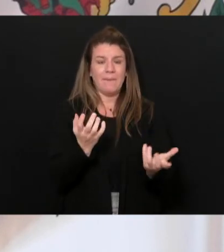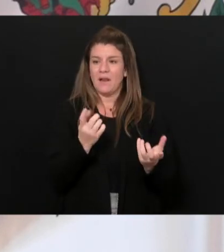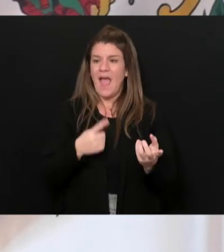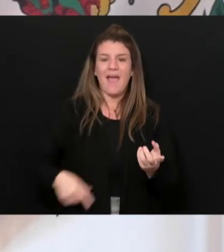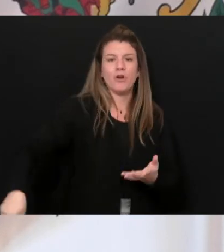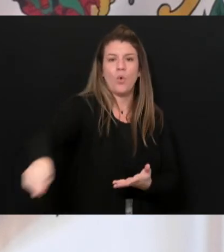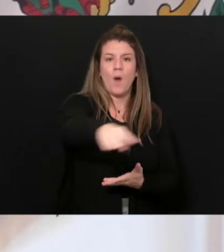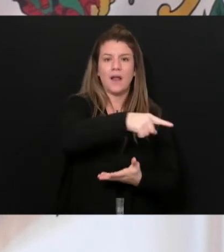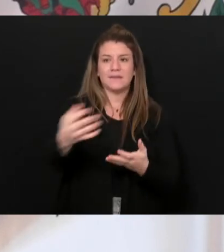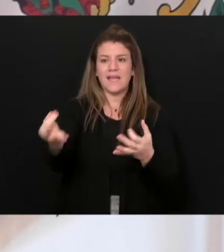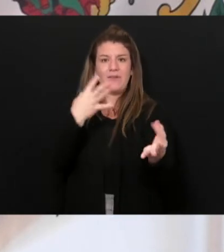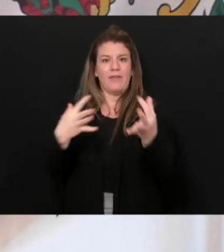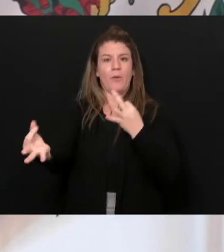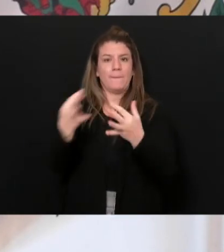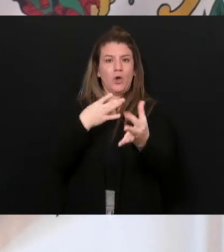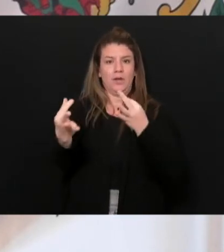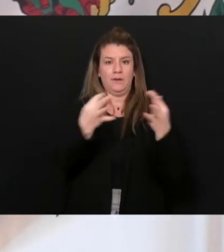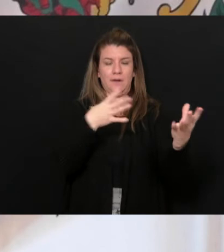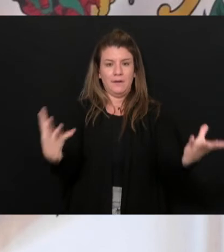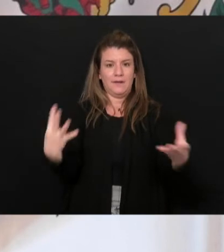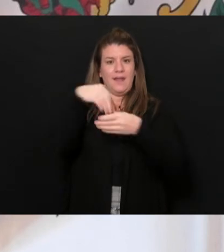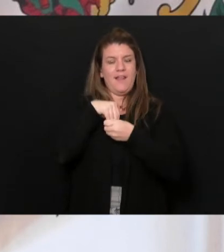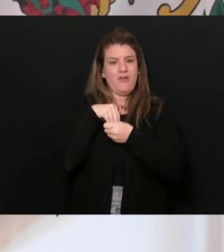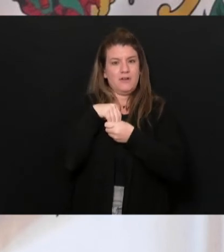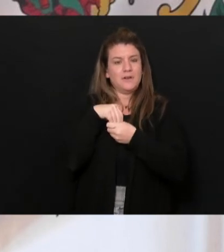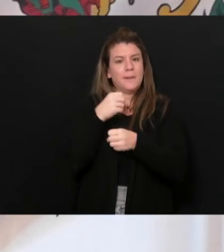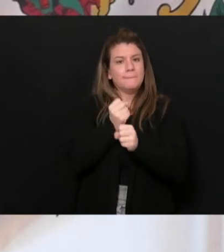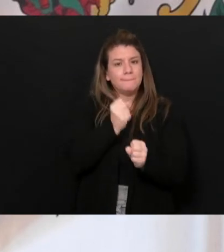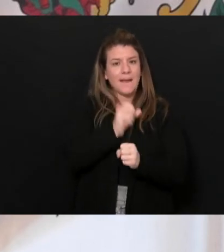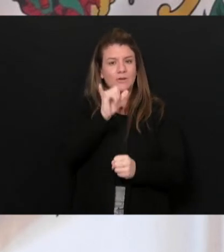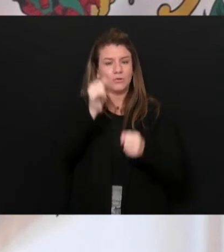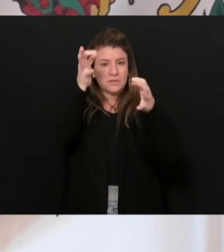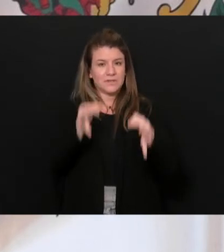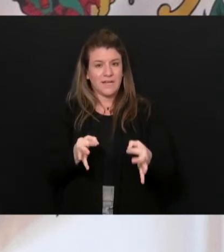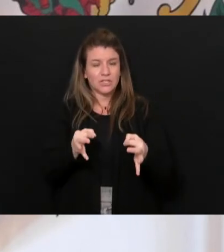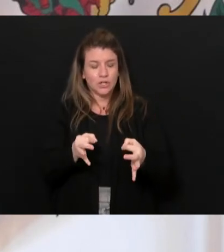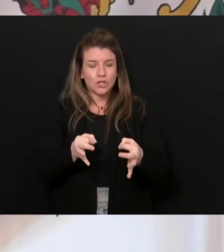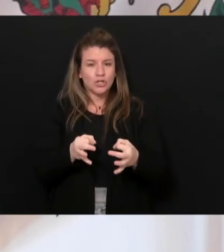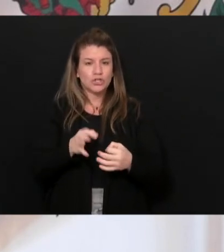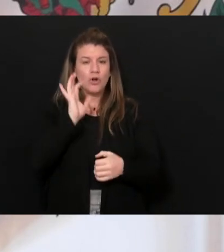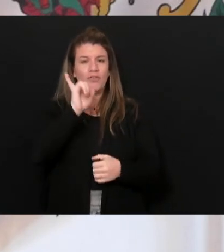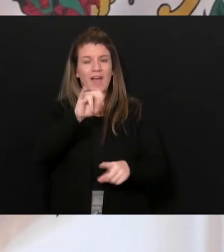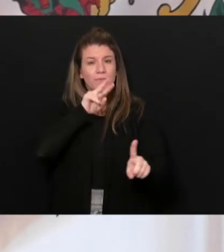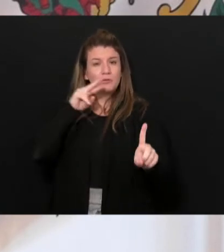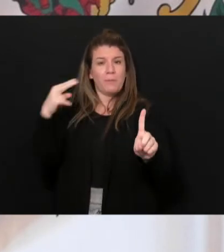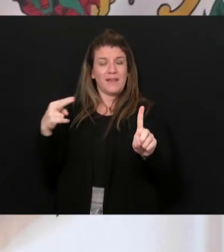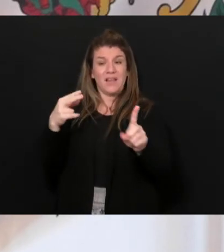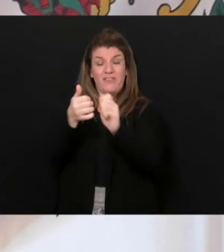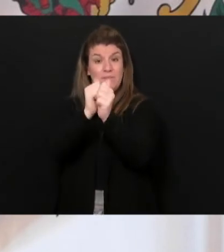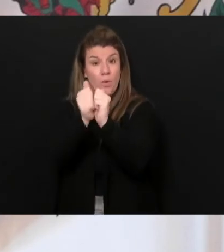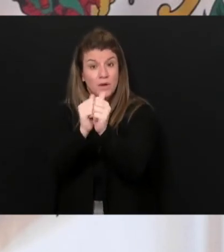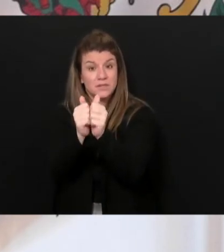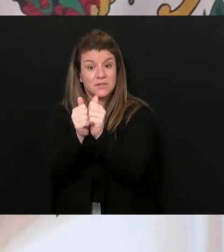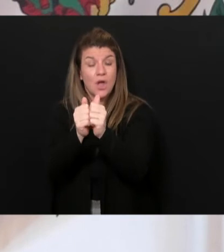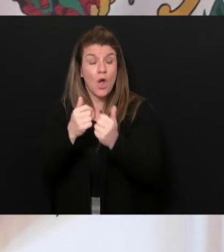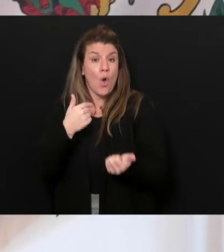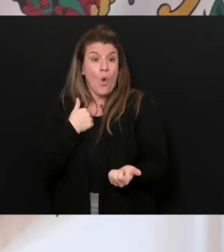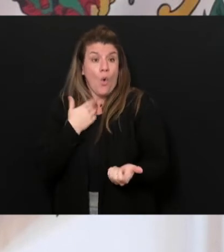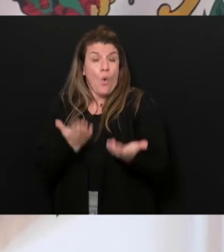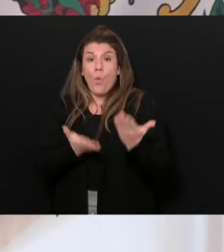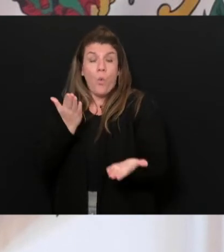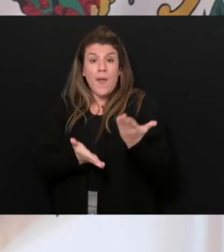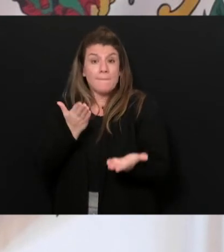and everything and do. From the standpoint of us playing sports and so on like that, we may very well look